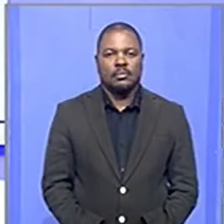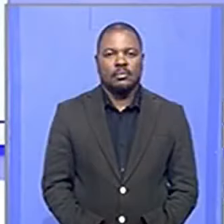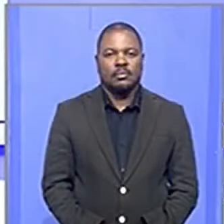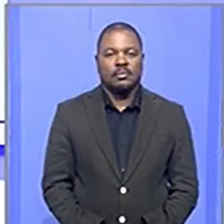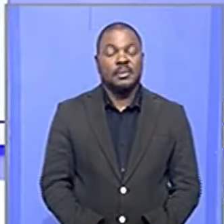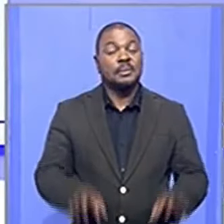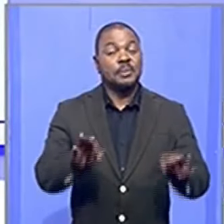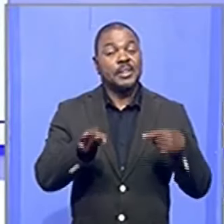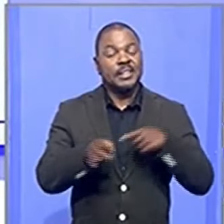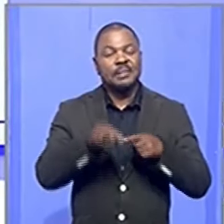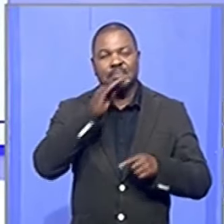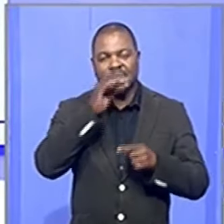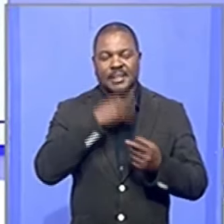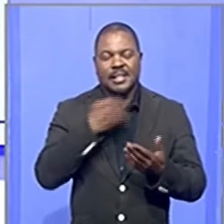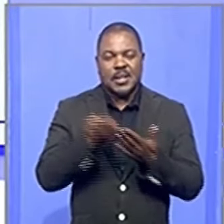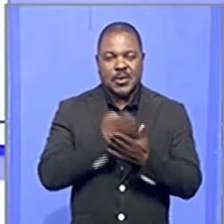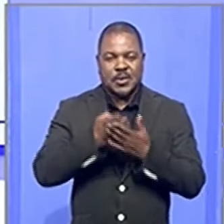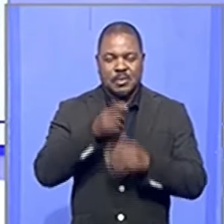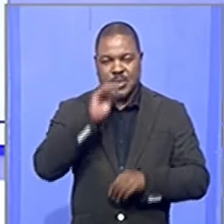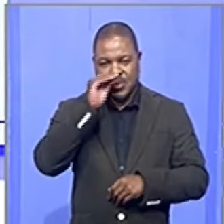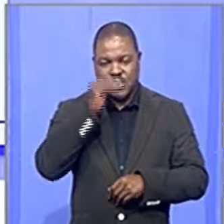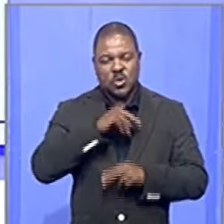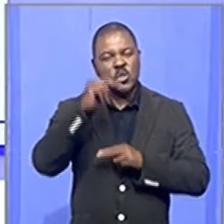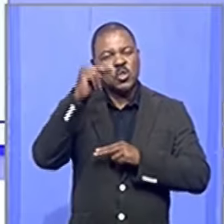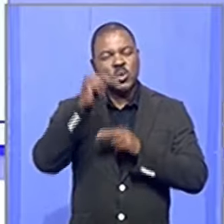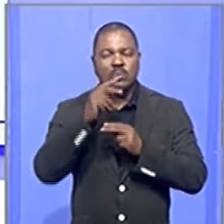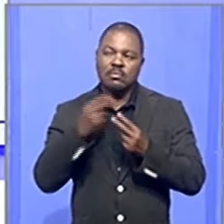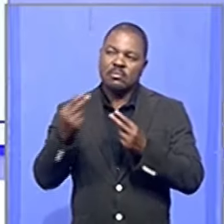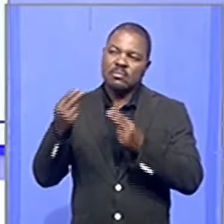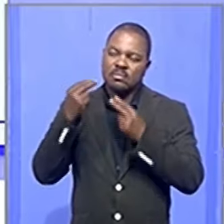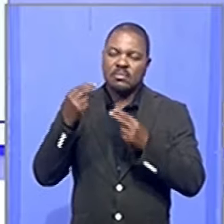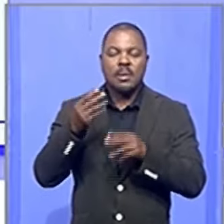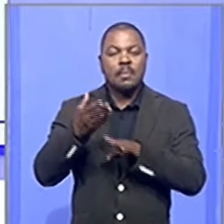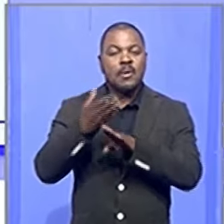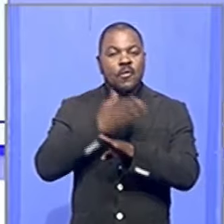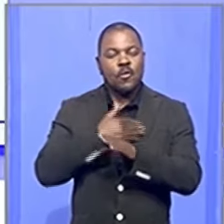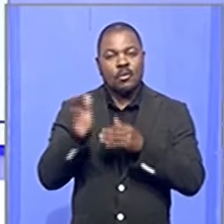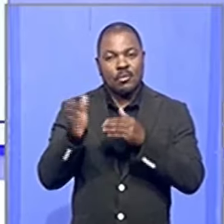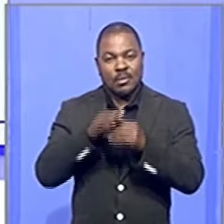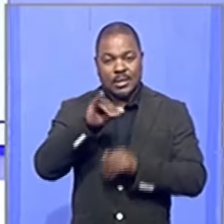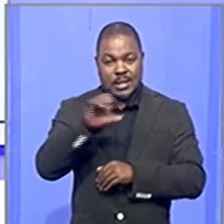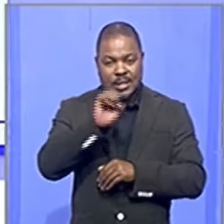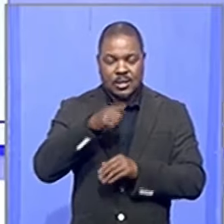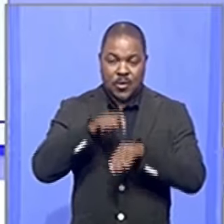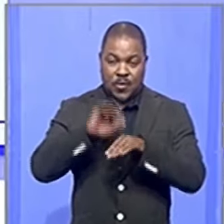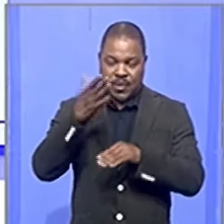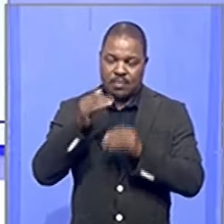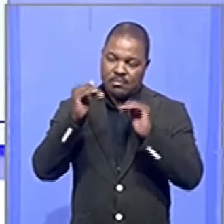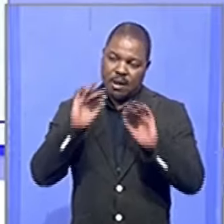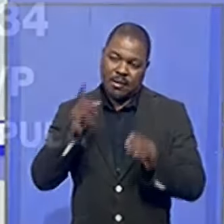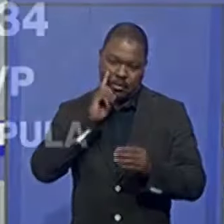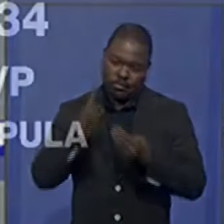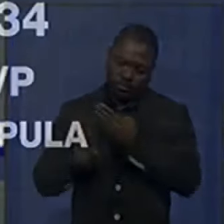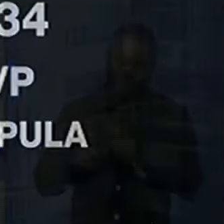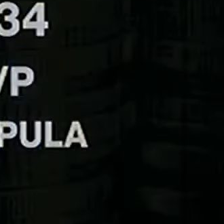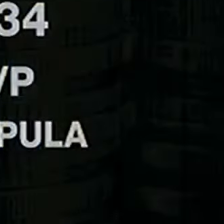molotšana o kwa mebaraka gomme re bona ka boripana gore mebaraka ya dišere e be e eme bjang ge JSE e tswalela ka iri ya 5.